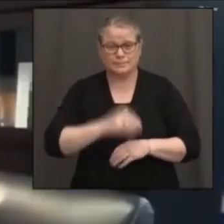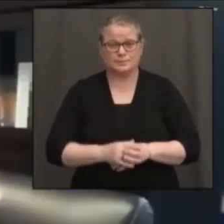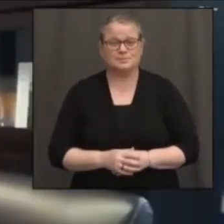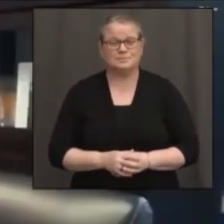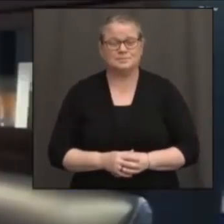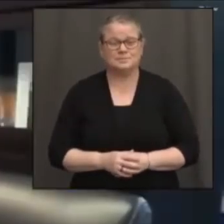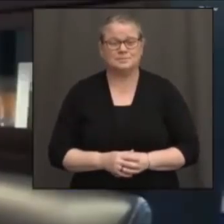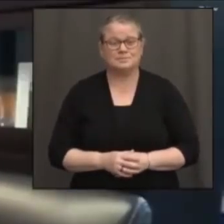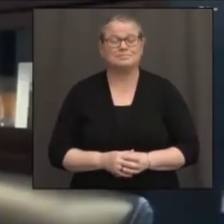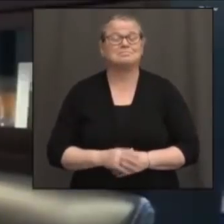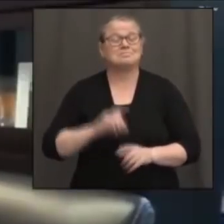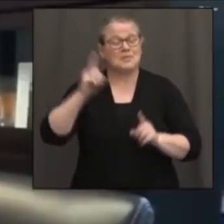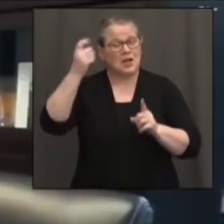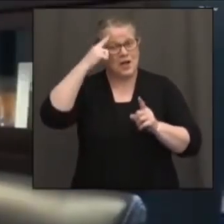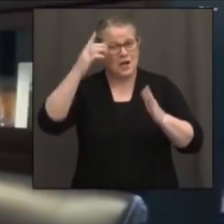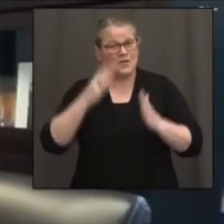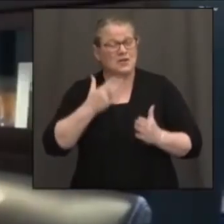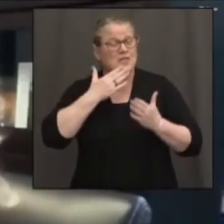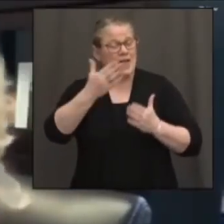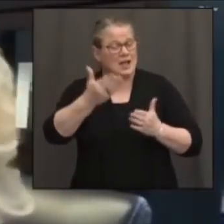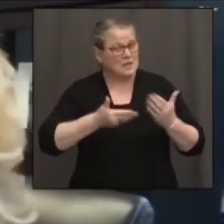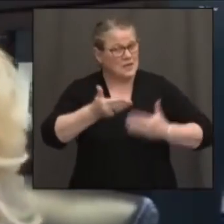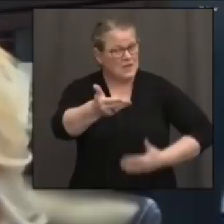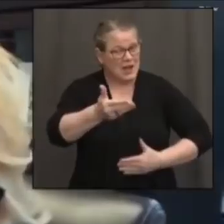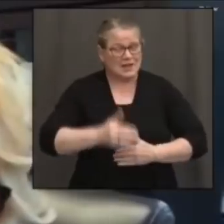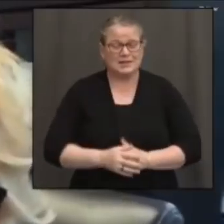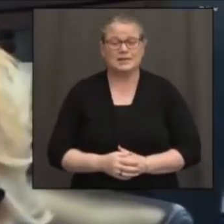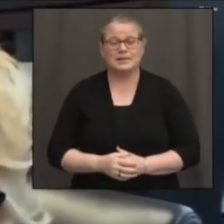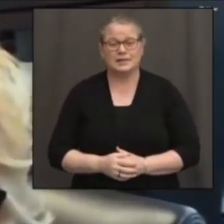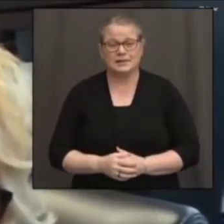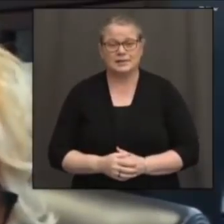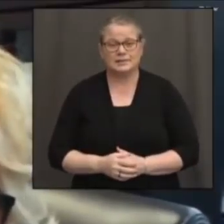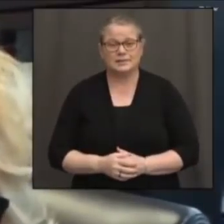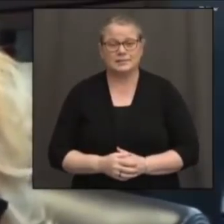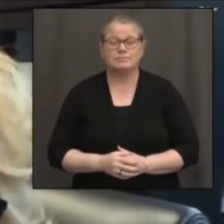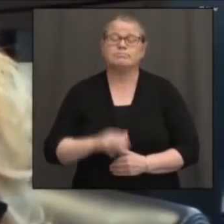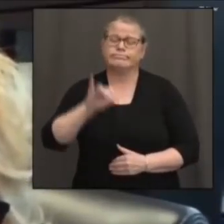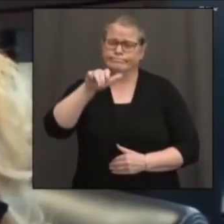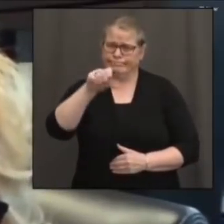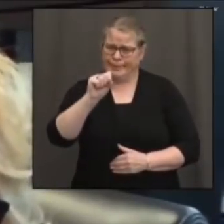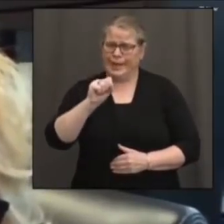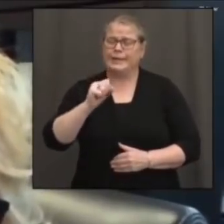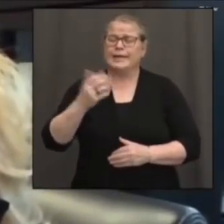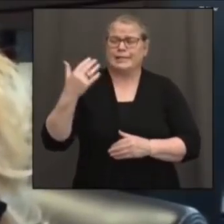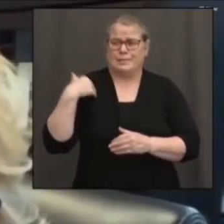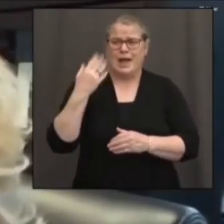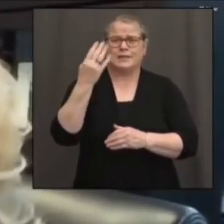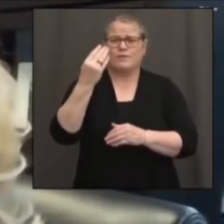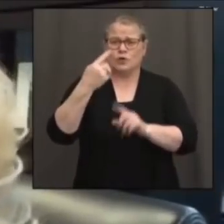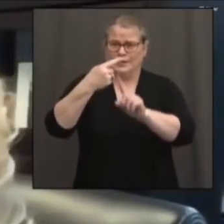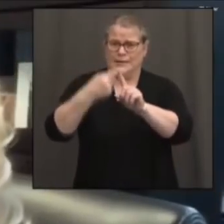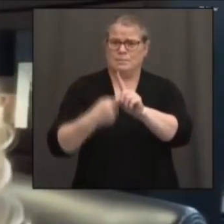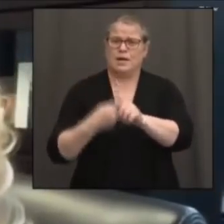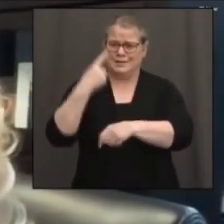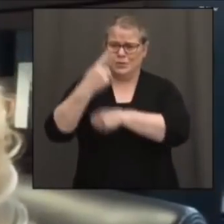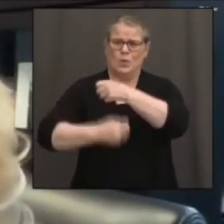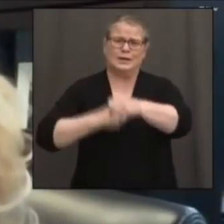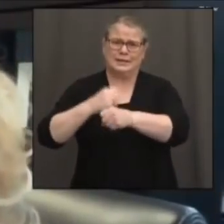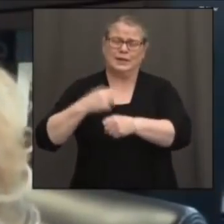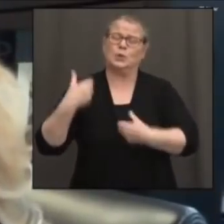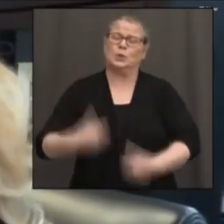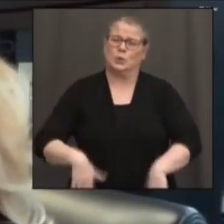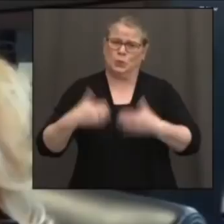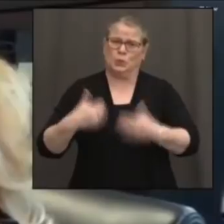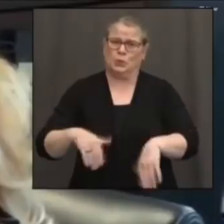Thank you, Governor, so much for having me. Yes, we certainly know what we've all been through in the past 14 months. It has swept our country